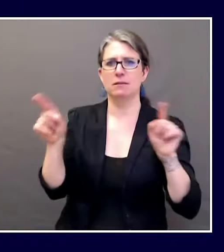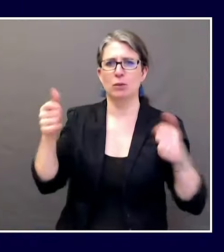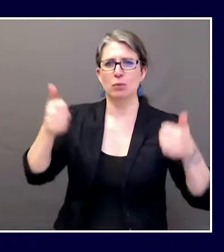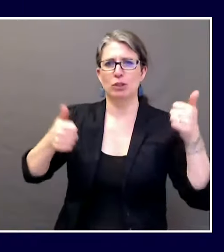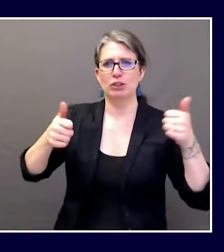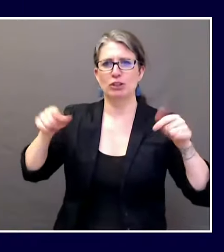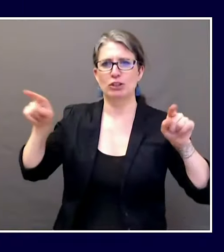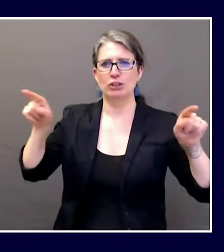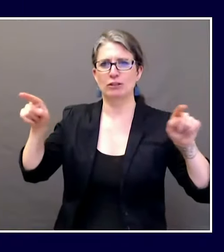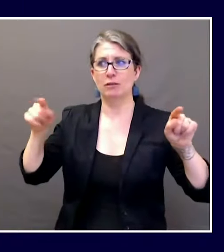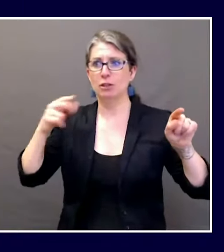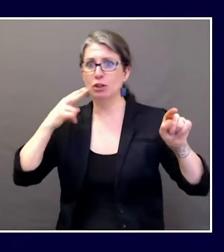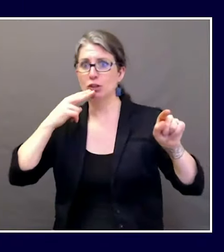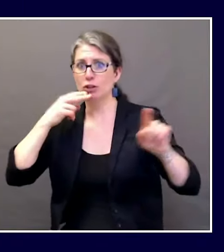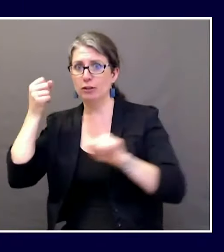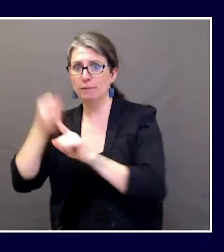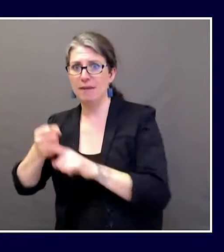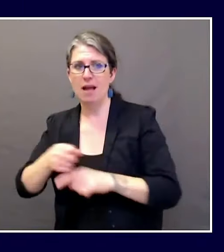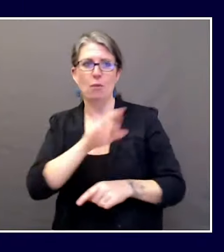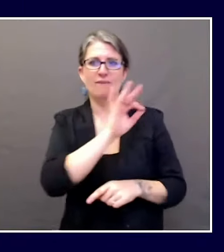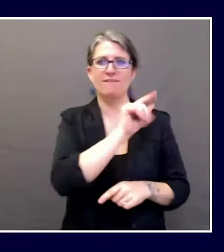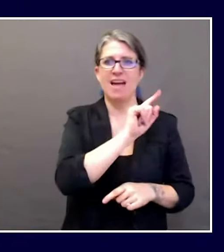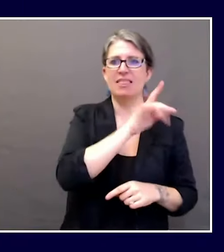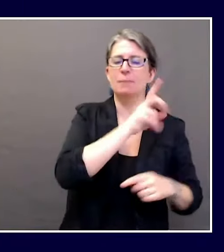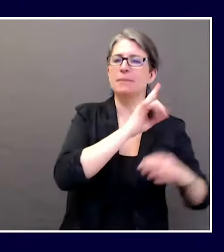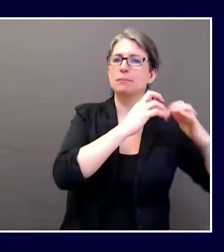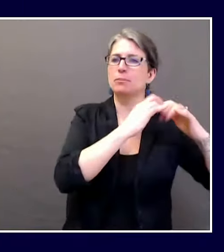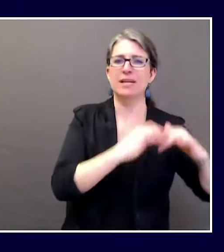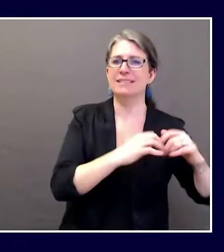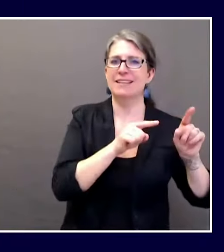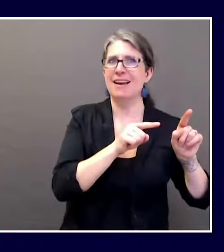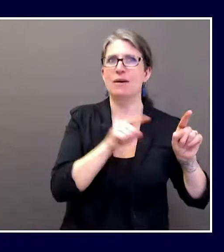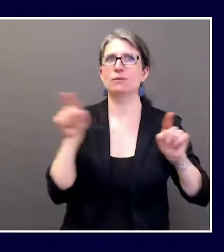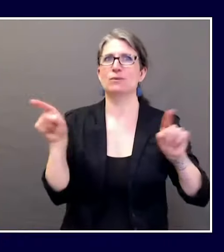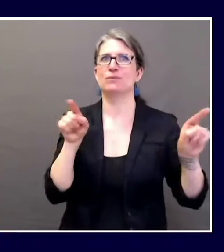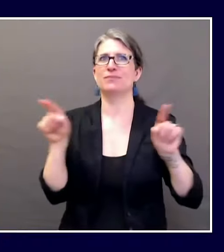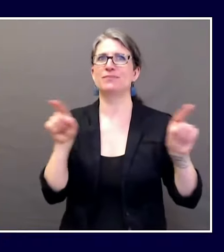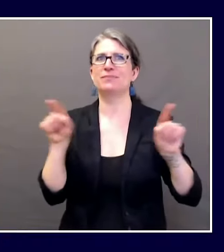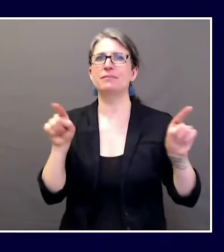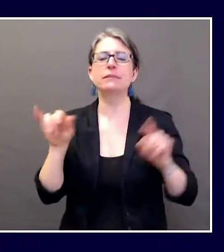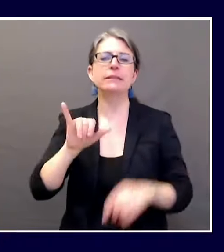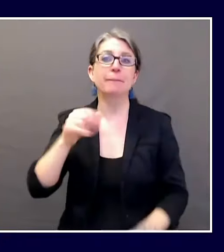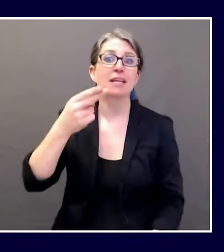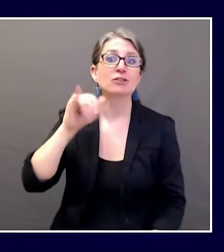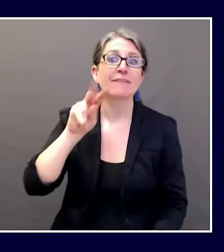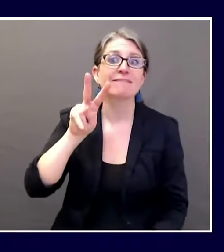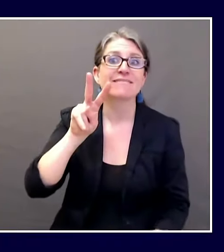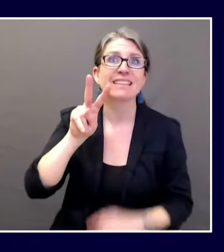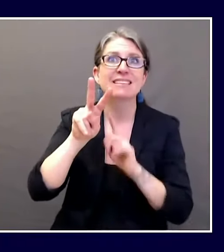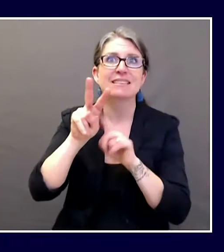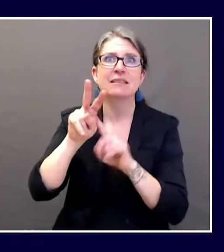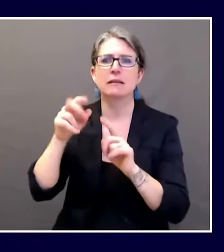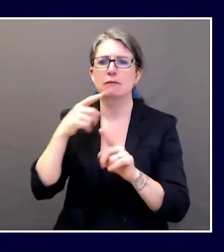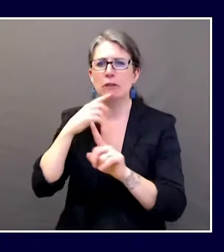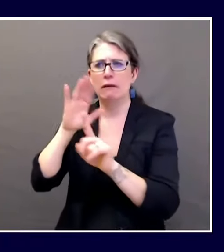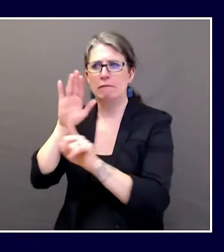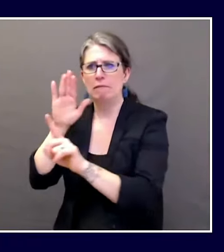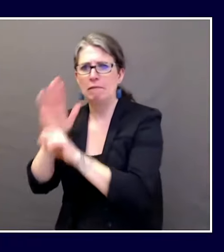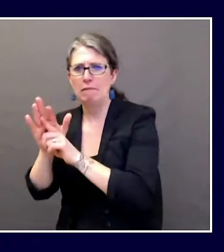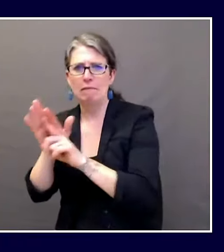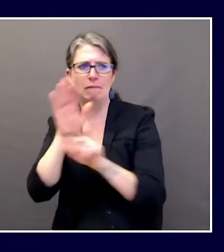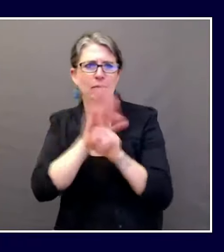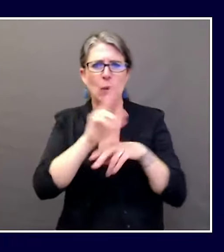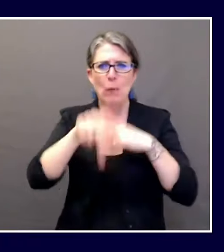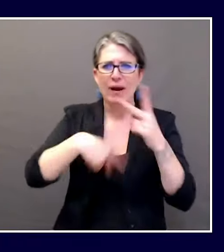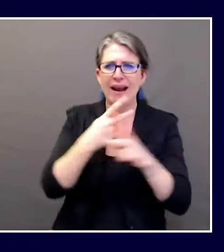way. I think it's a bit early to recast or reconceive COVID as a neurological virus. It certainly has